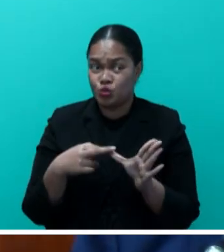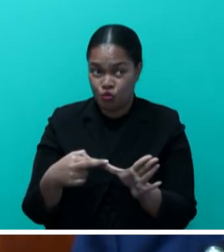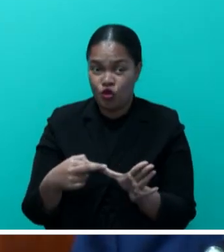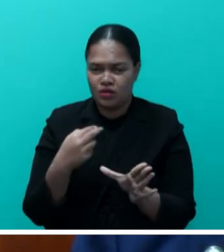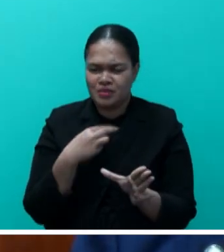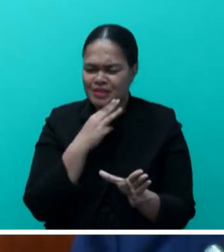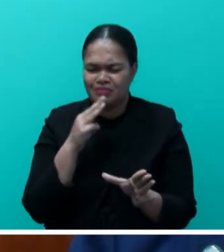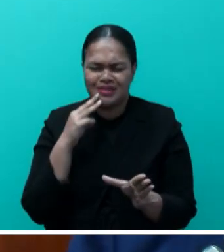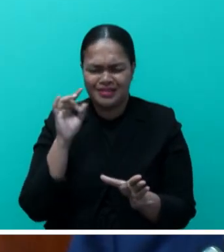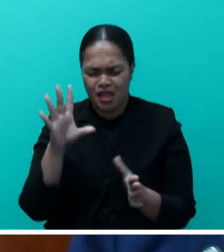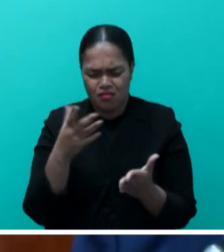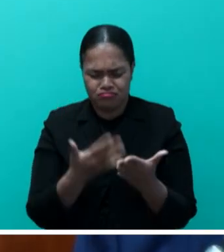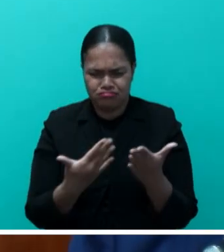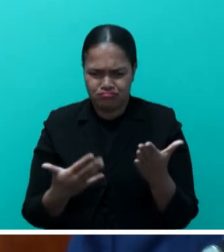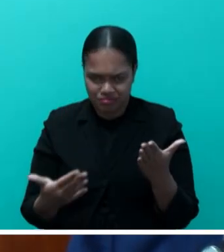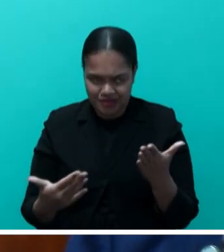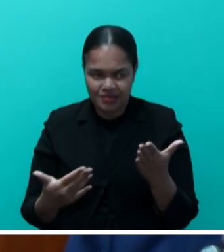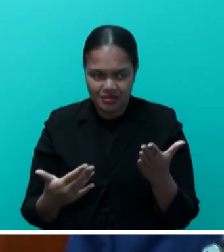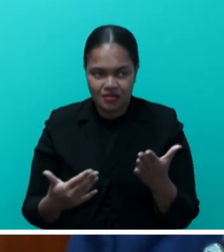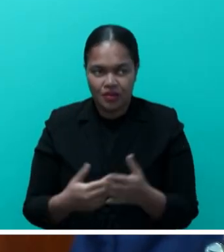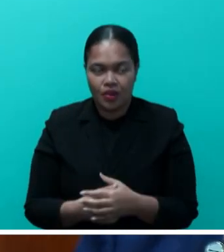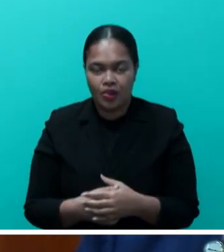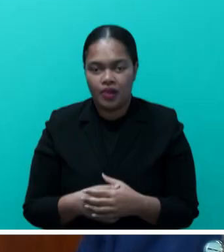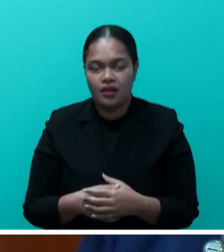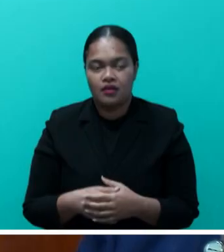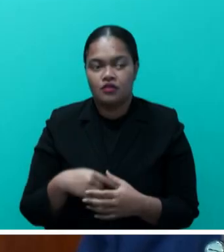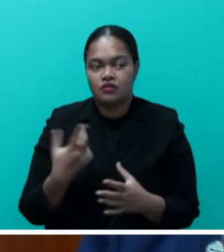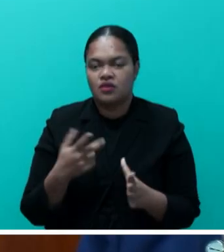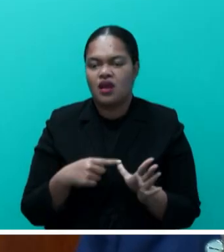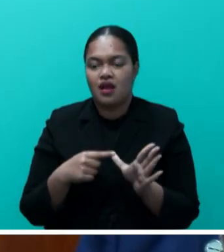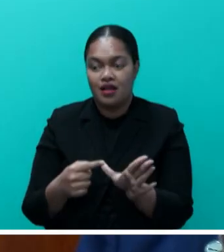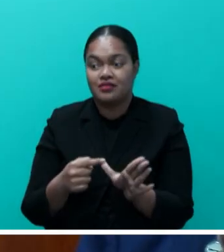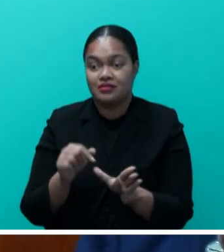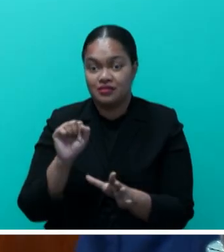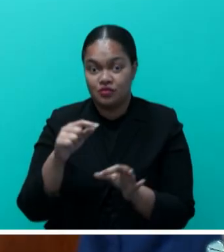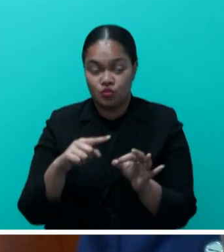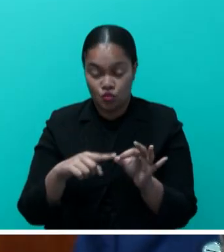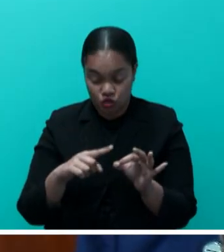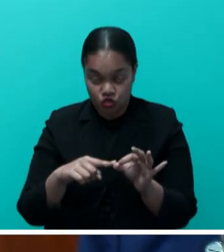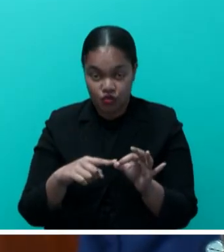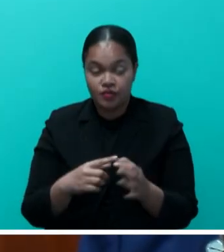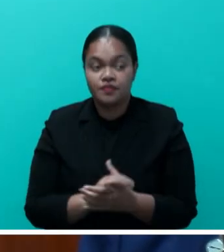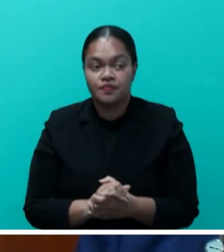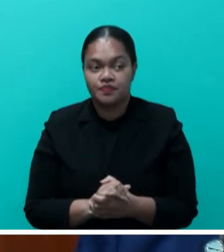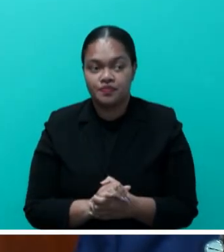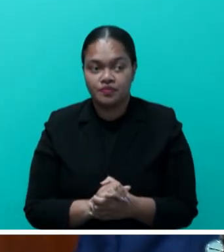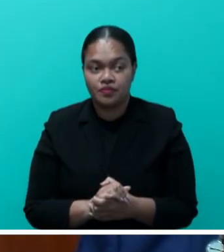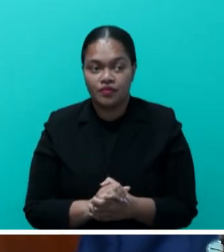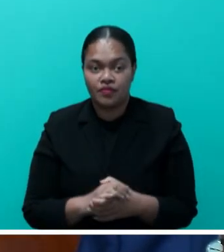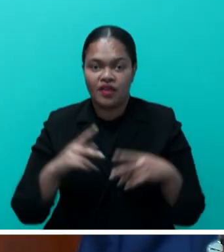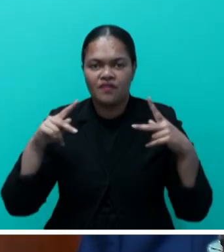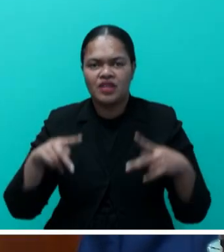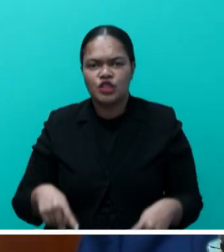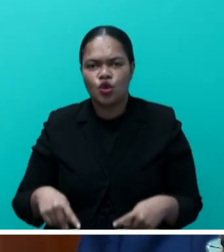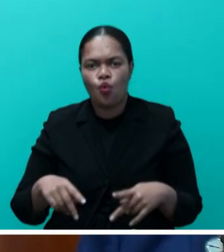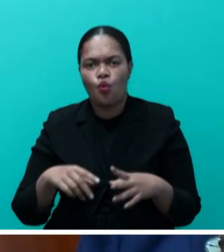does cut into my answer for this question. To acknowledge PhysioNet UK,